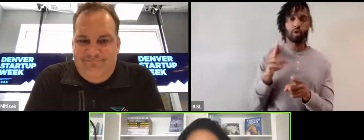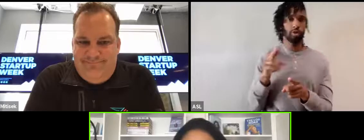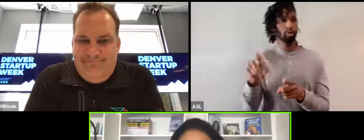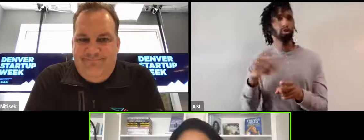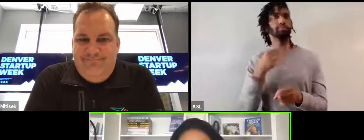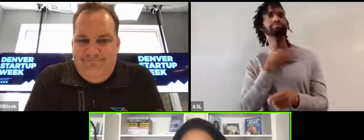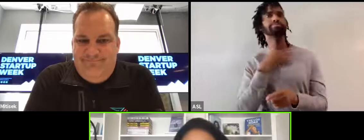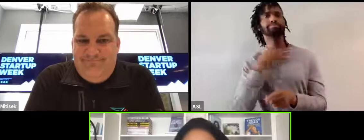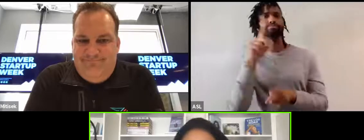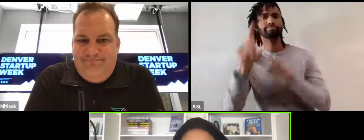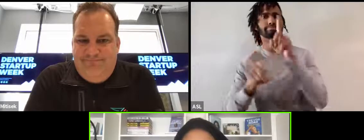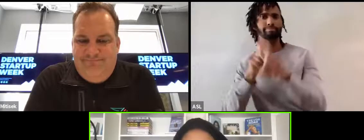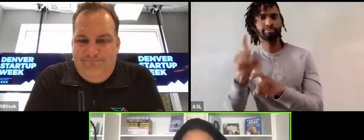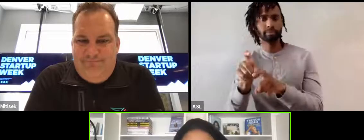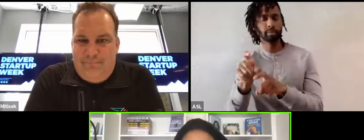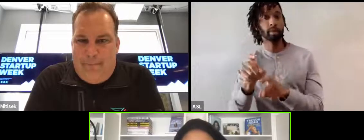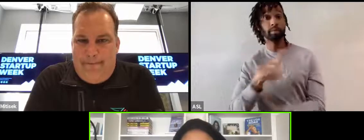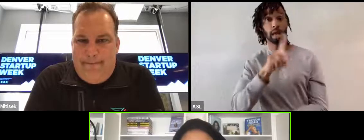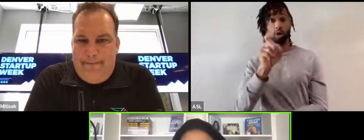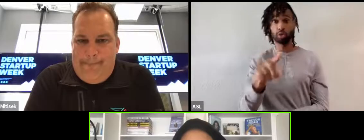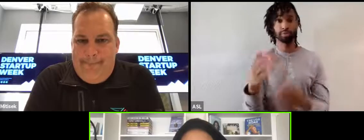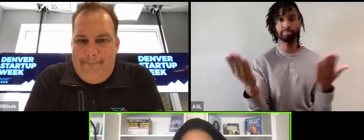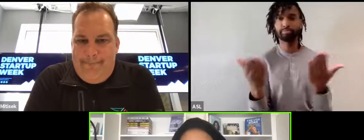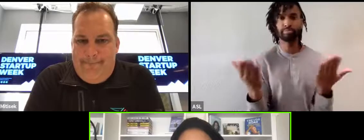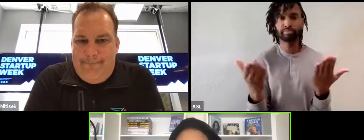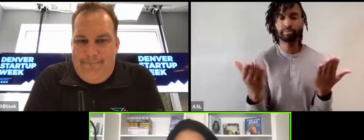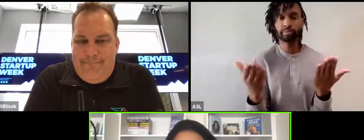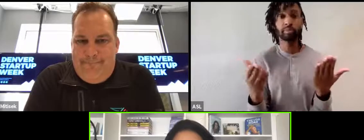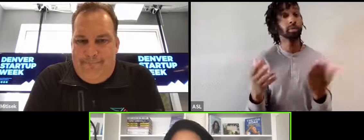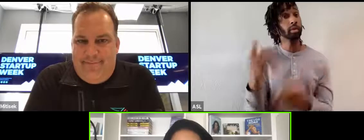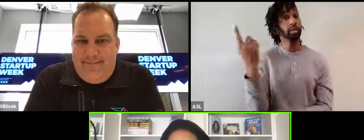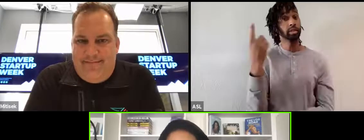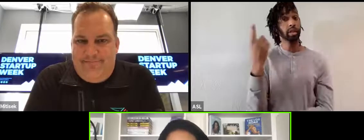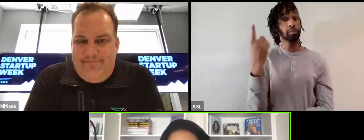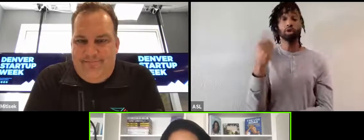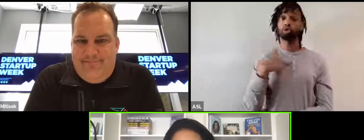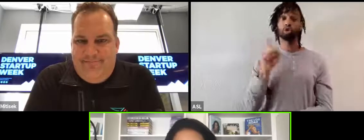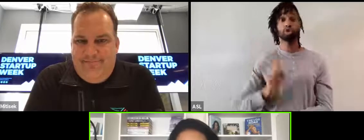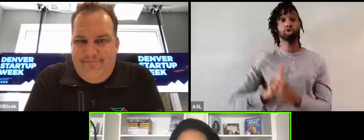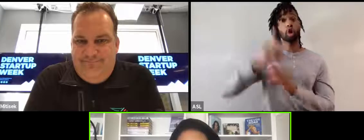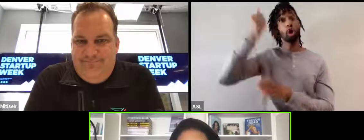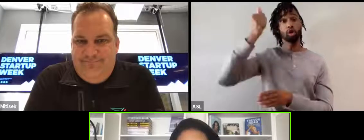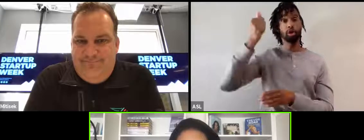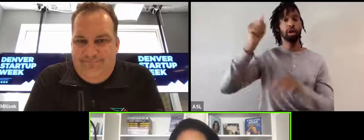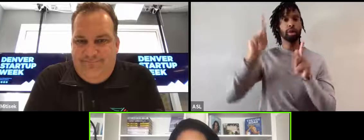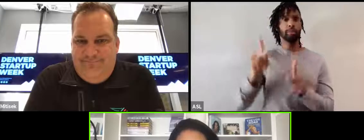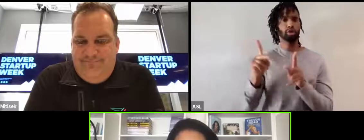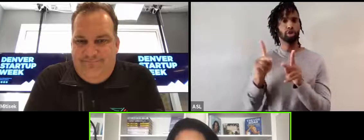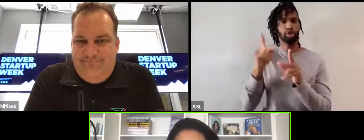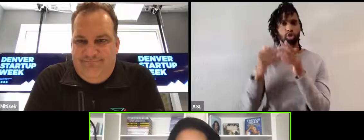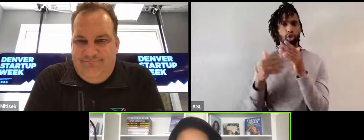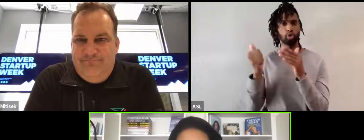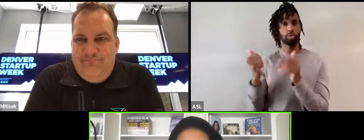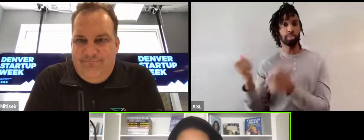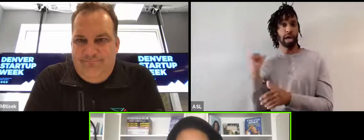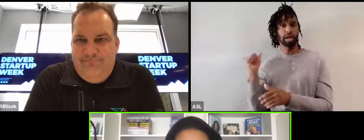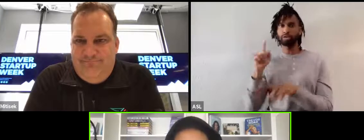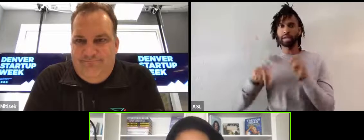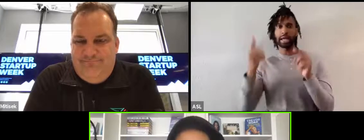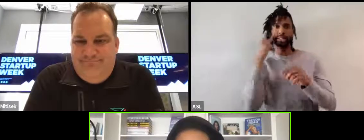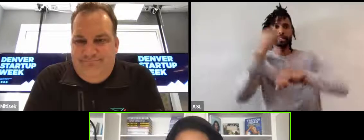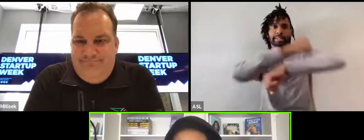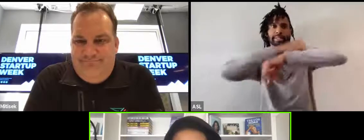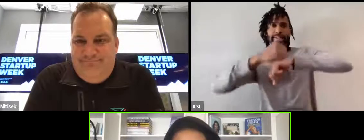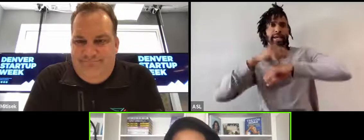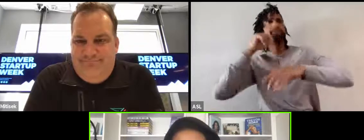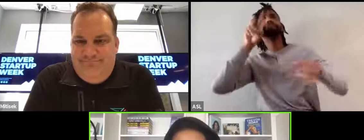question. And the question is like, you know, you're taller, someone is shorter behind you, can't see the stage.